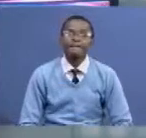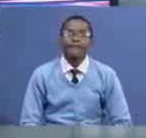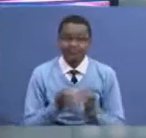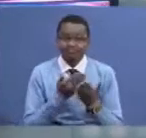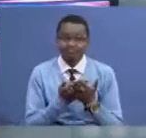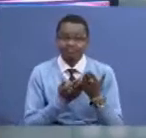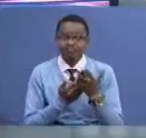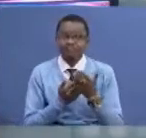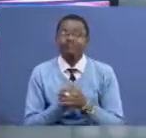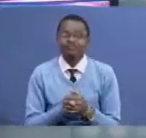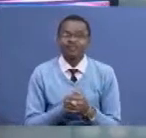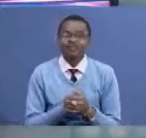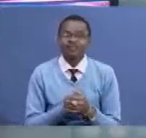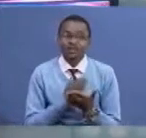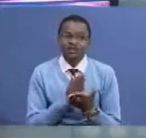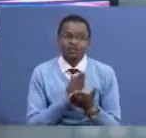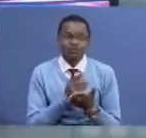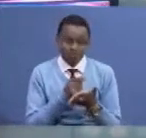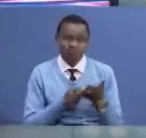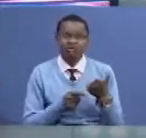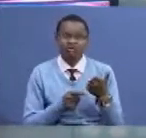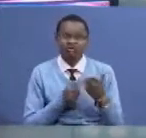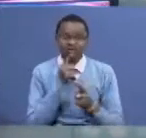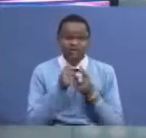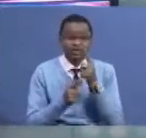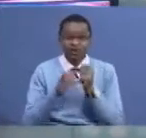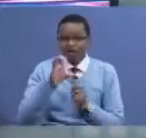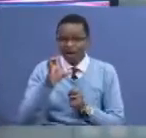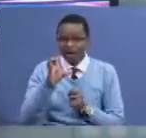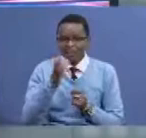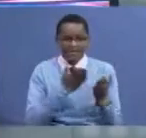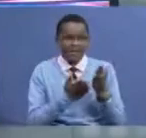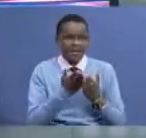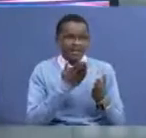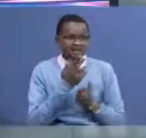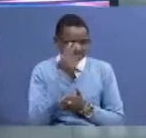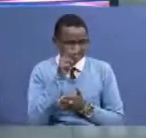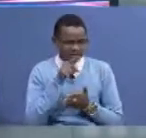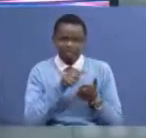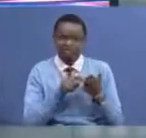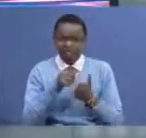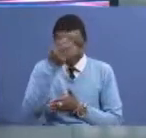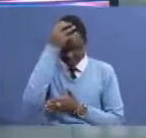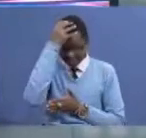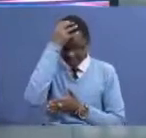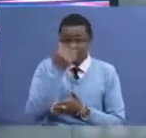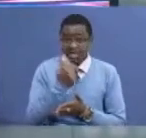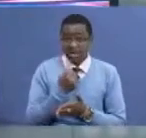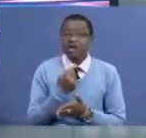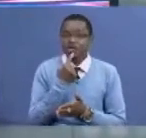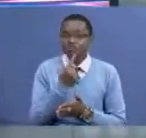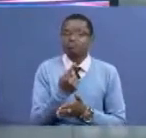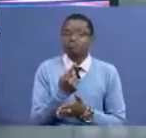Well, thank you, Victor Nabiswa. That is truly what is the talk of the town right now. Perhaps just to take a look at what Miguna Miguna had